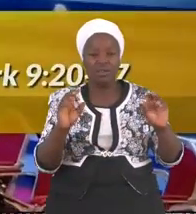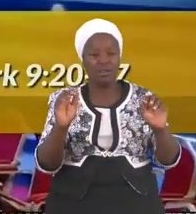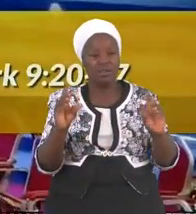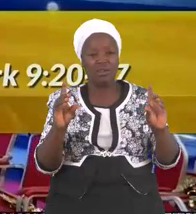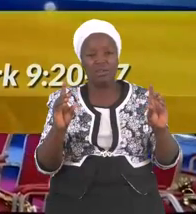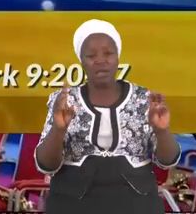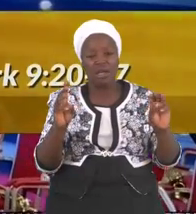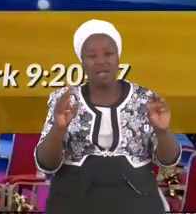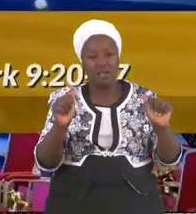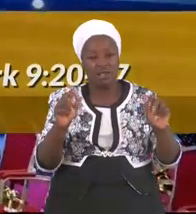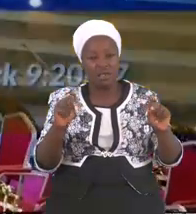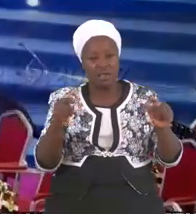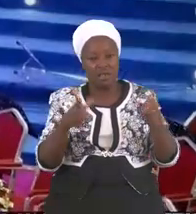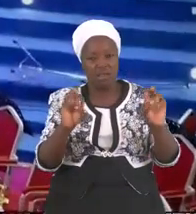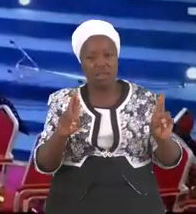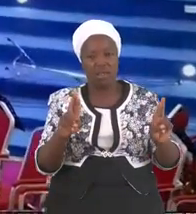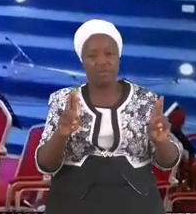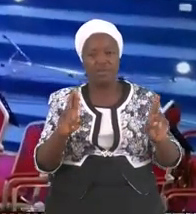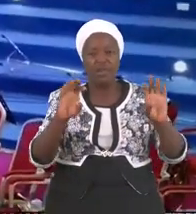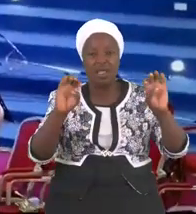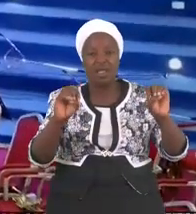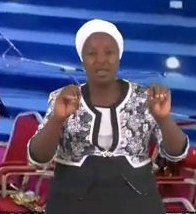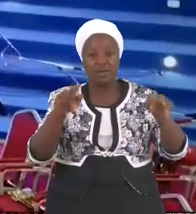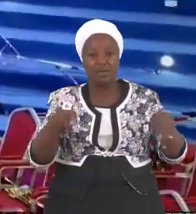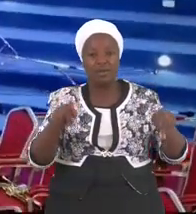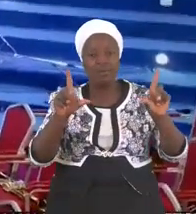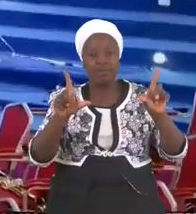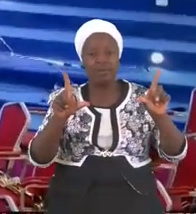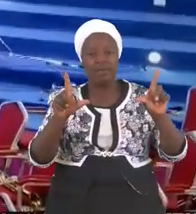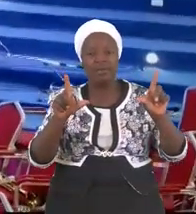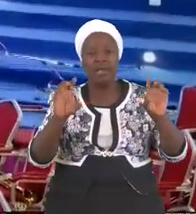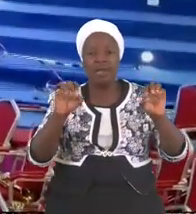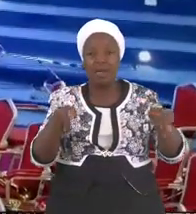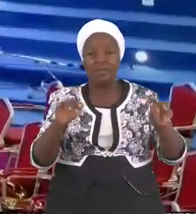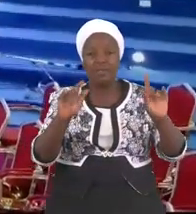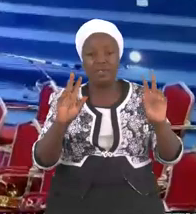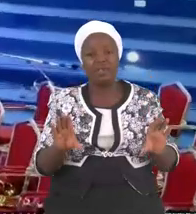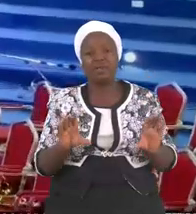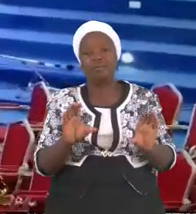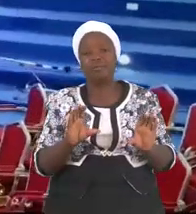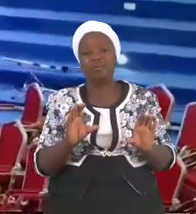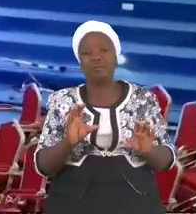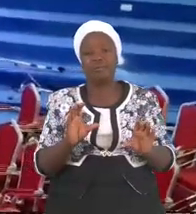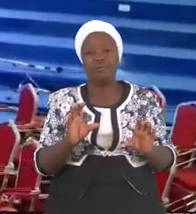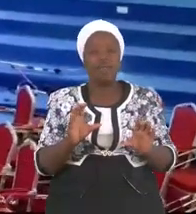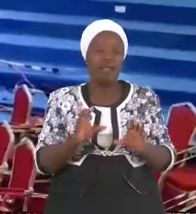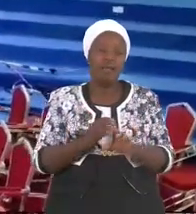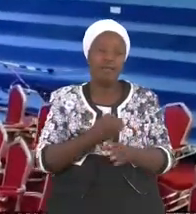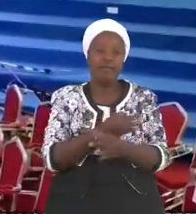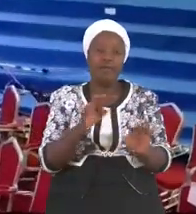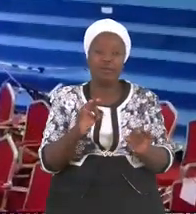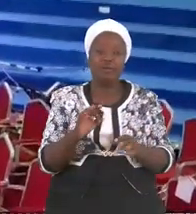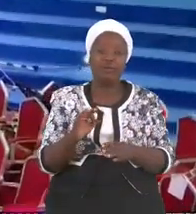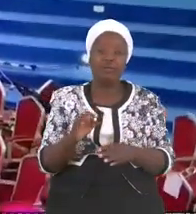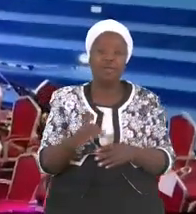epileptic boy. And the spirit will take him and cast him into the water and cast